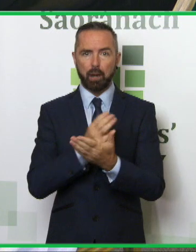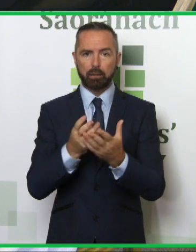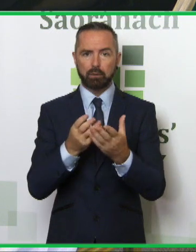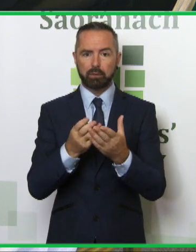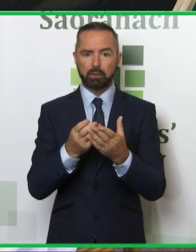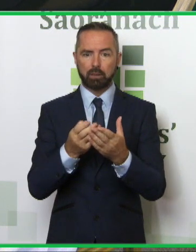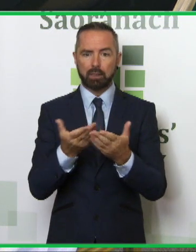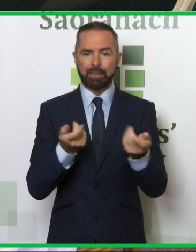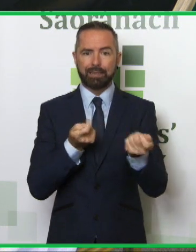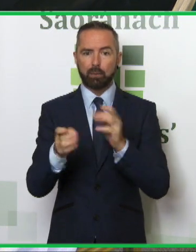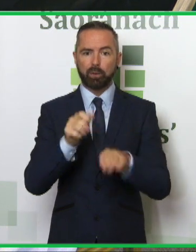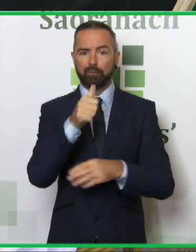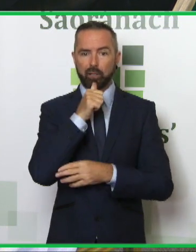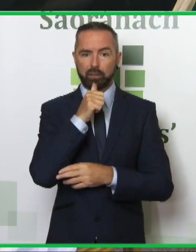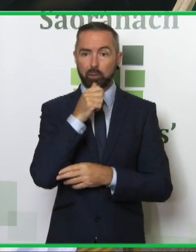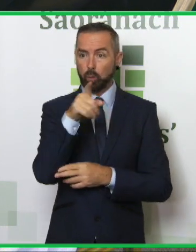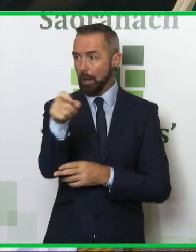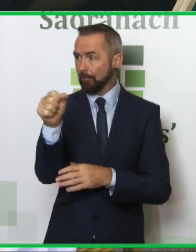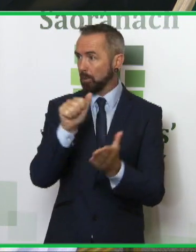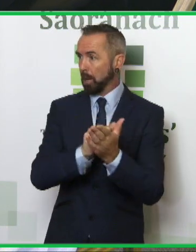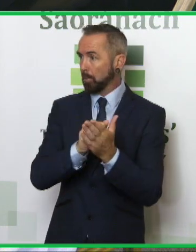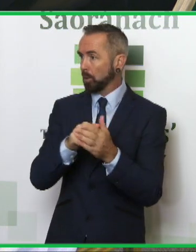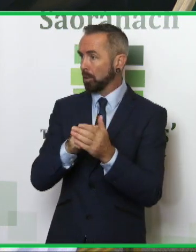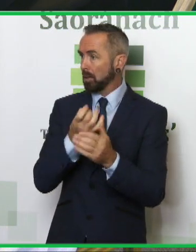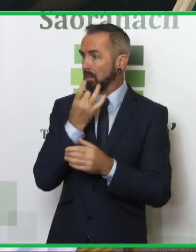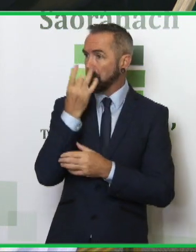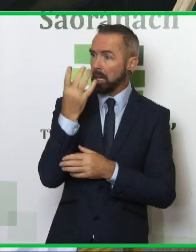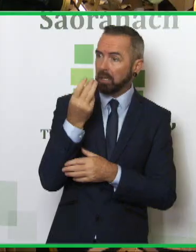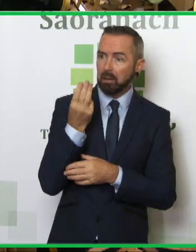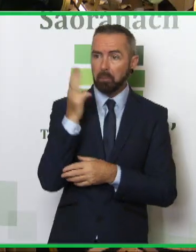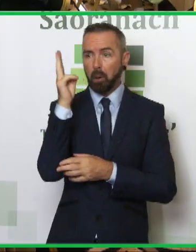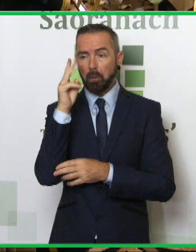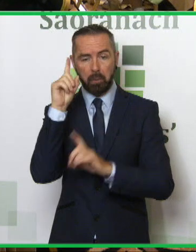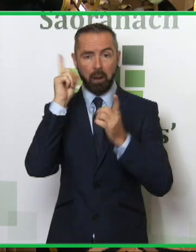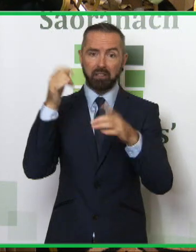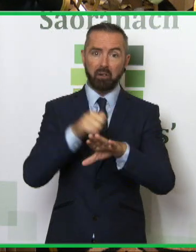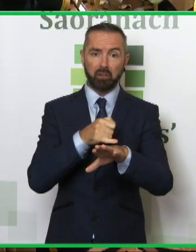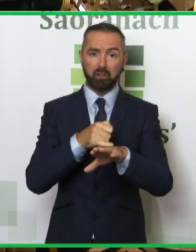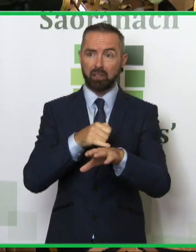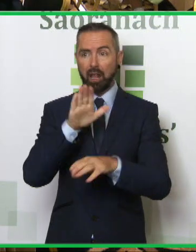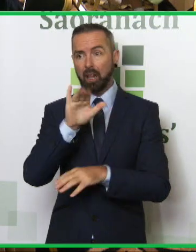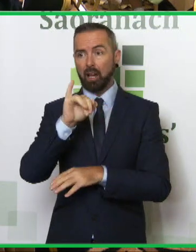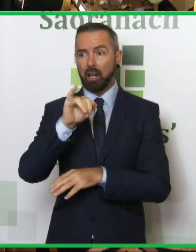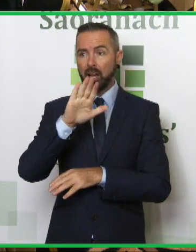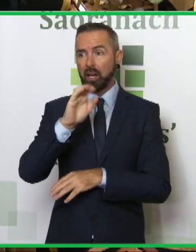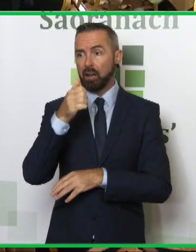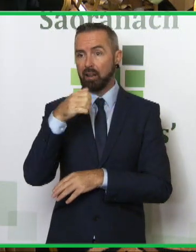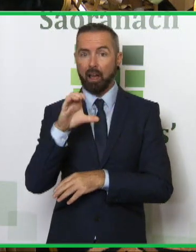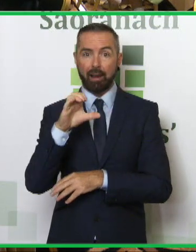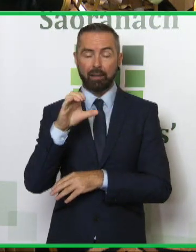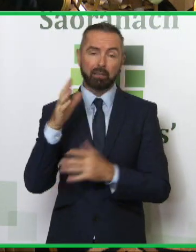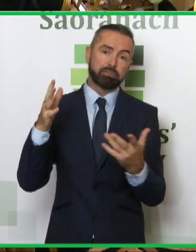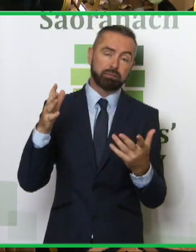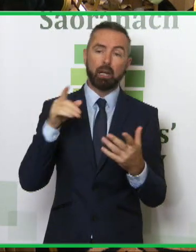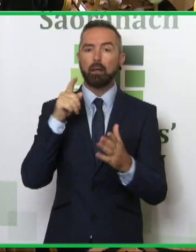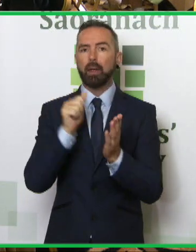a colour piece of paper like this. Some people say it's pink, some people say it's purple. I have no idea. So it's